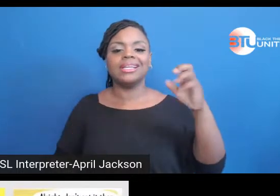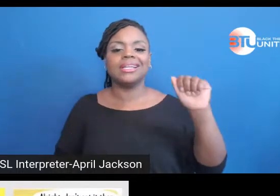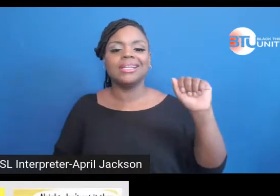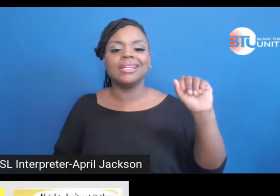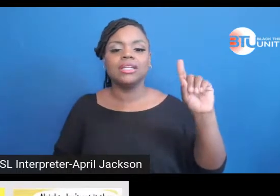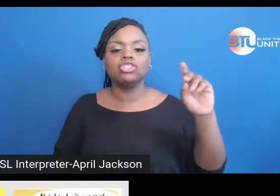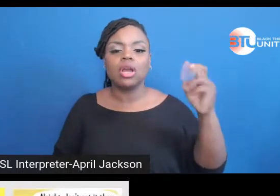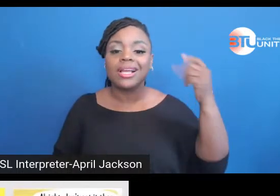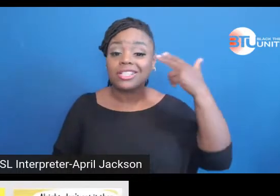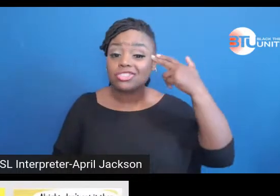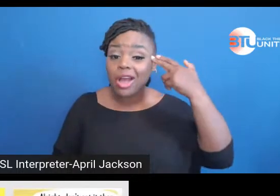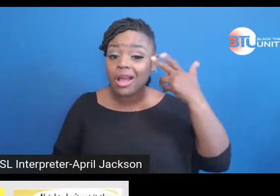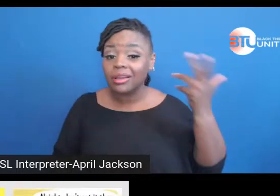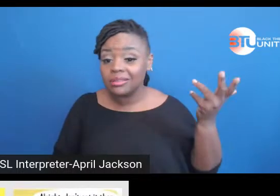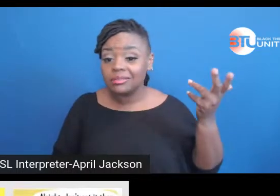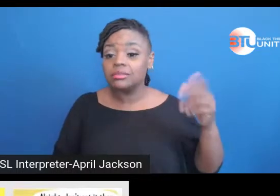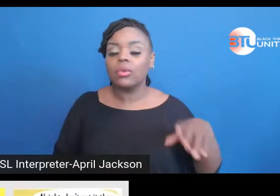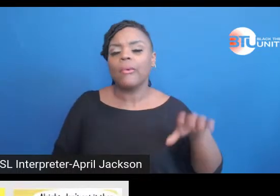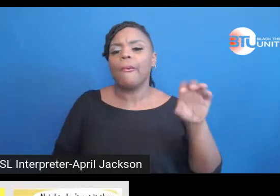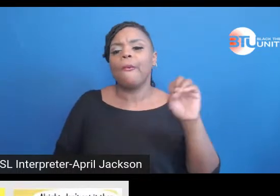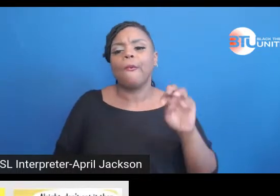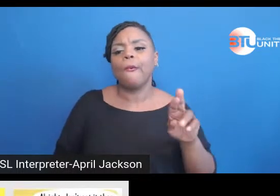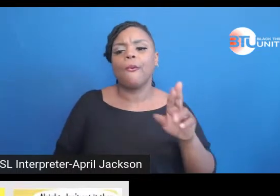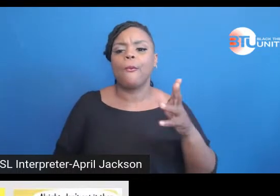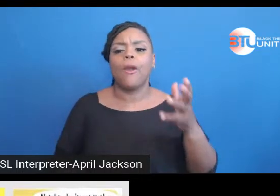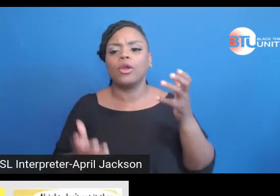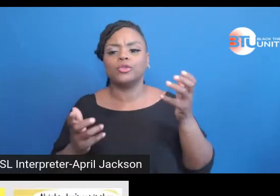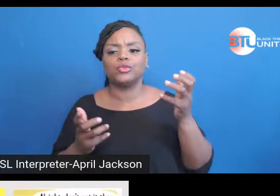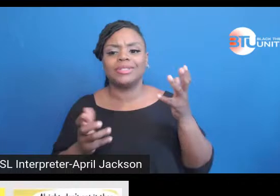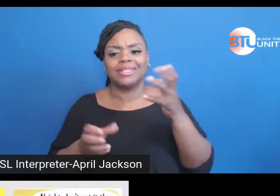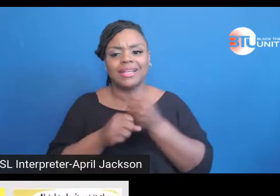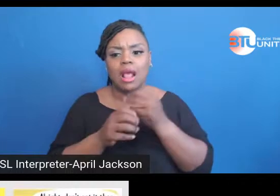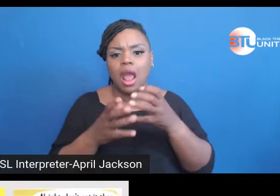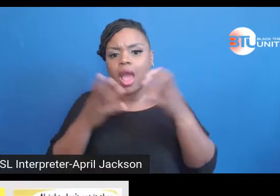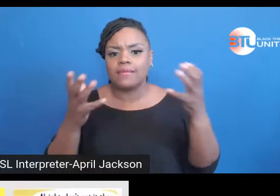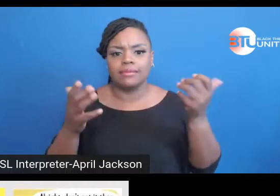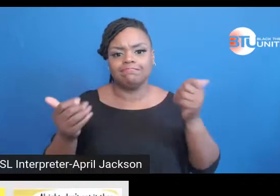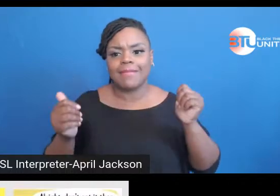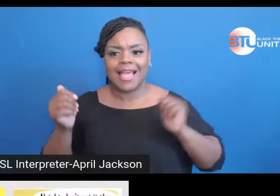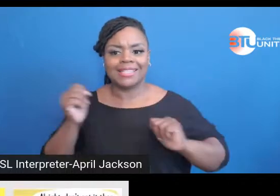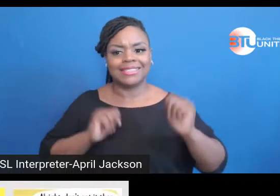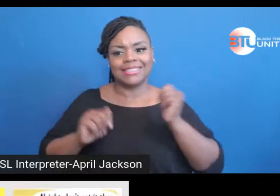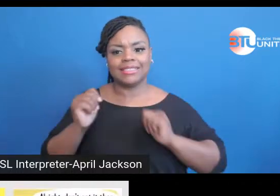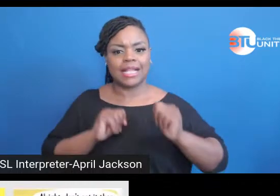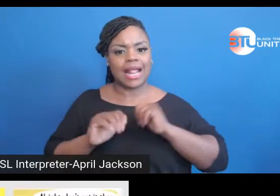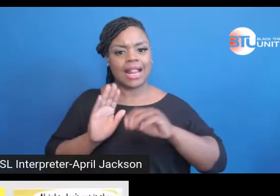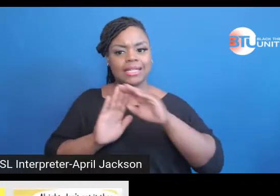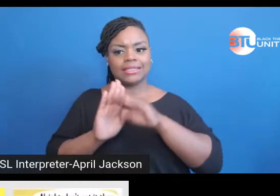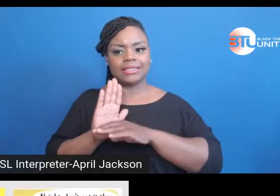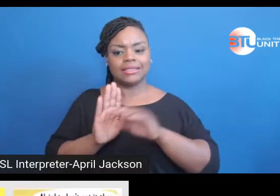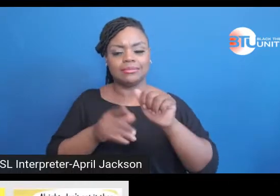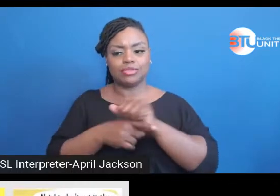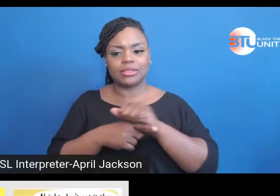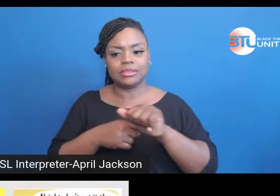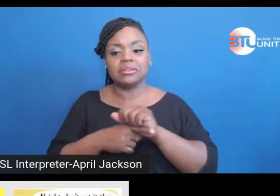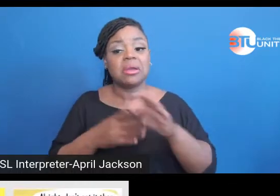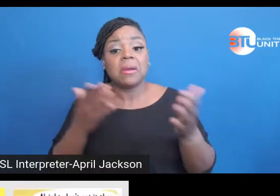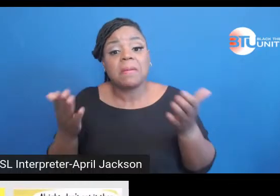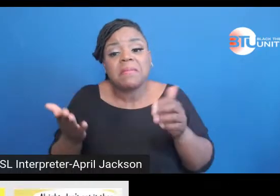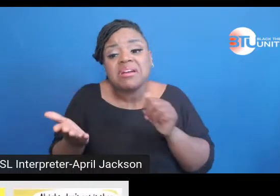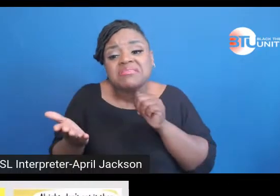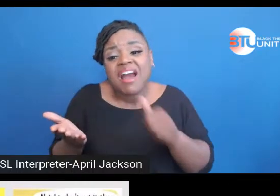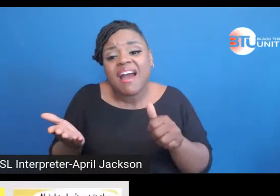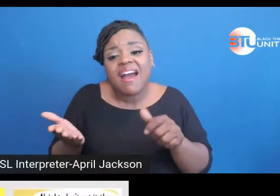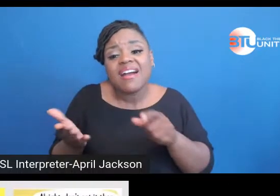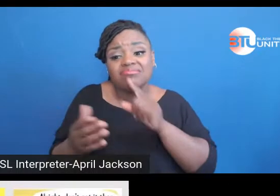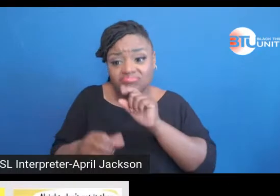get you to take tons of acting lessons. That may not be legit. Also, your mom would tell